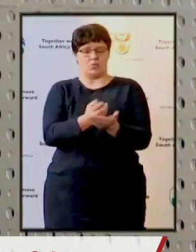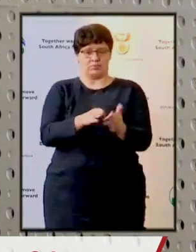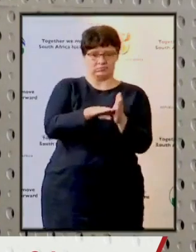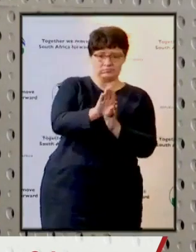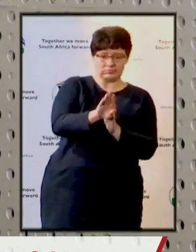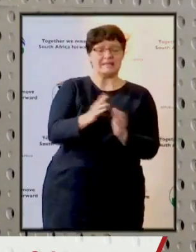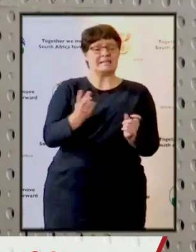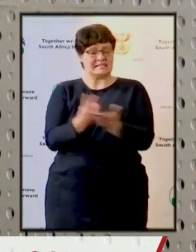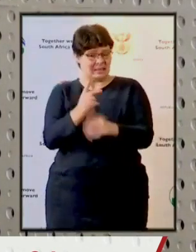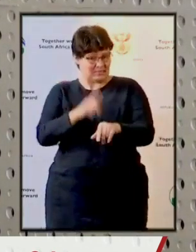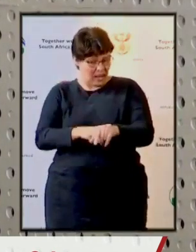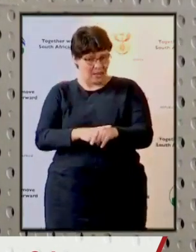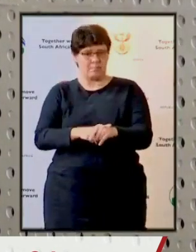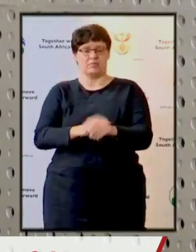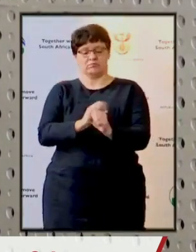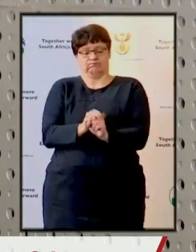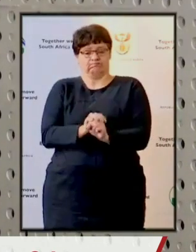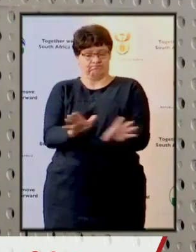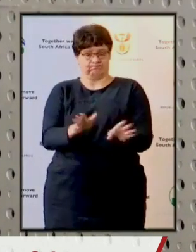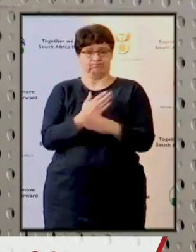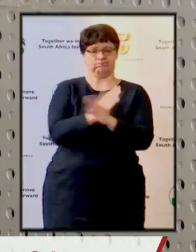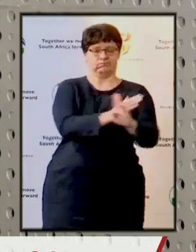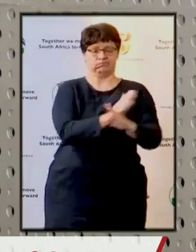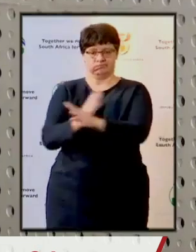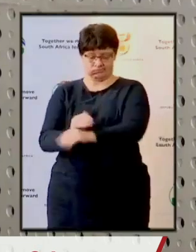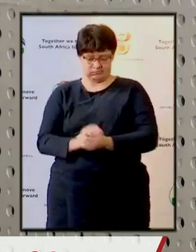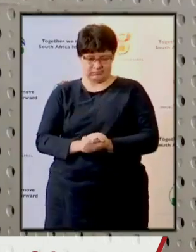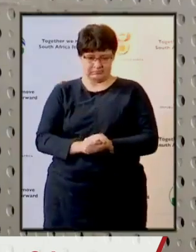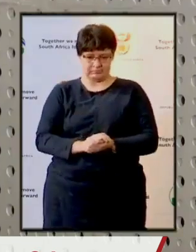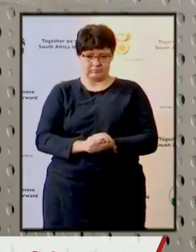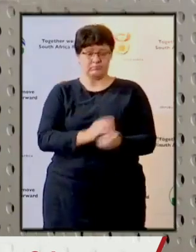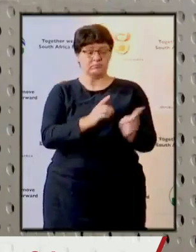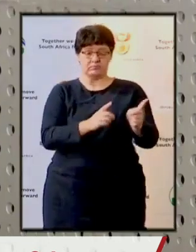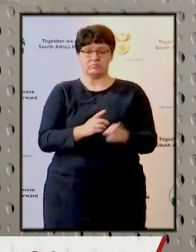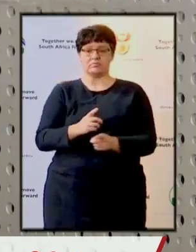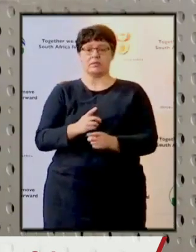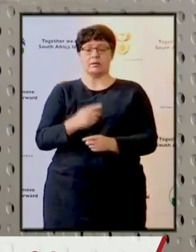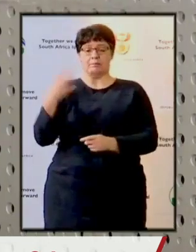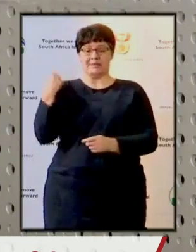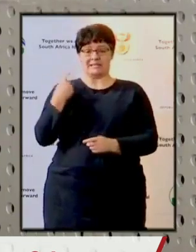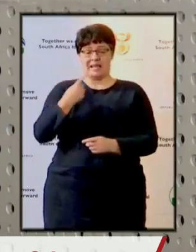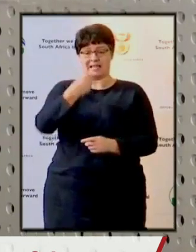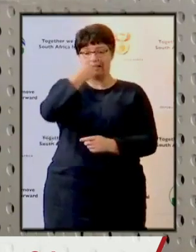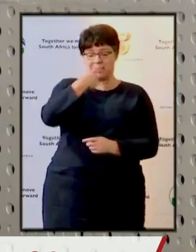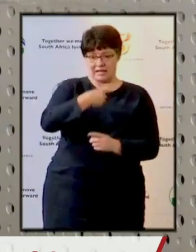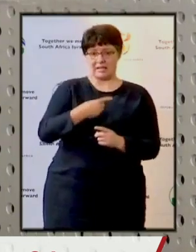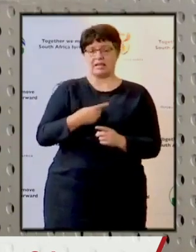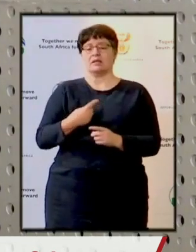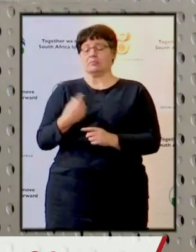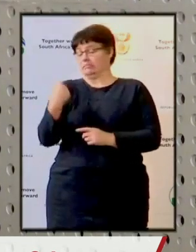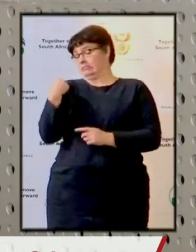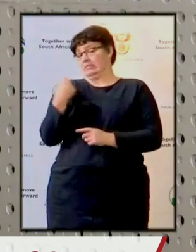My colleague, Minister Dlamini-Zuma, both on Saturday and today set out the overall